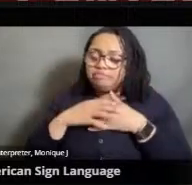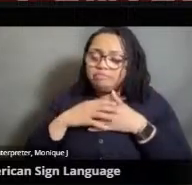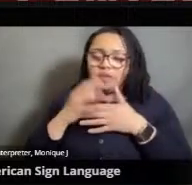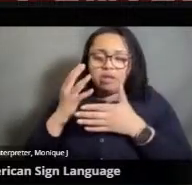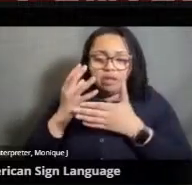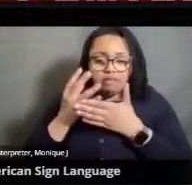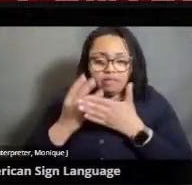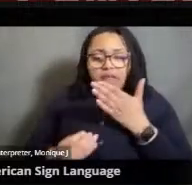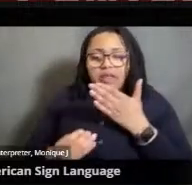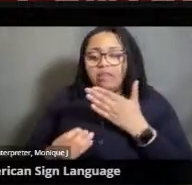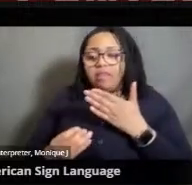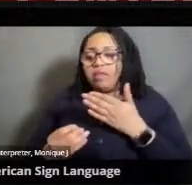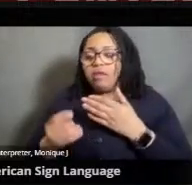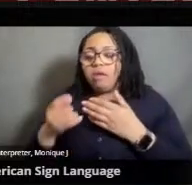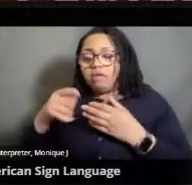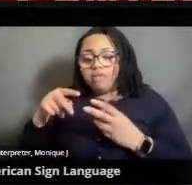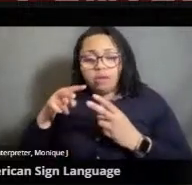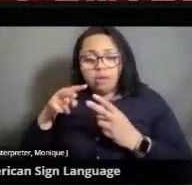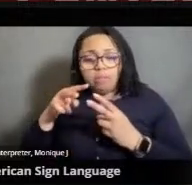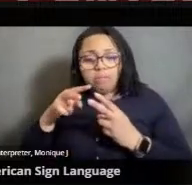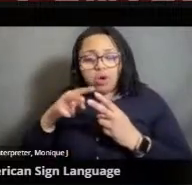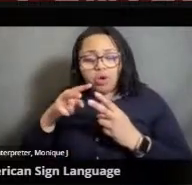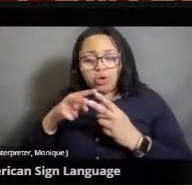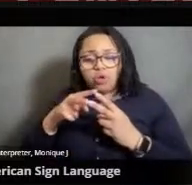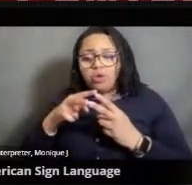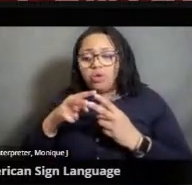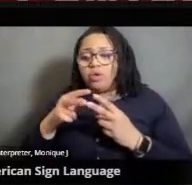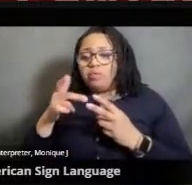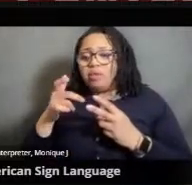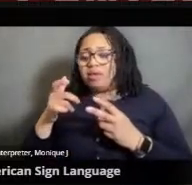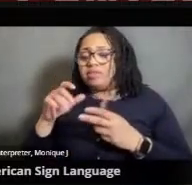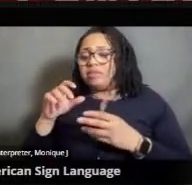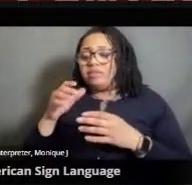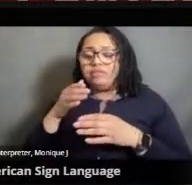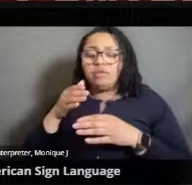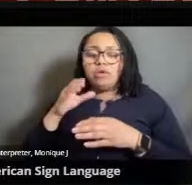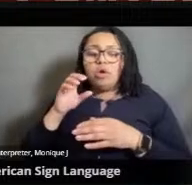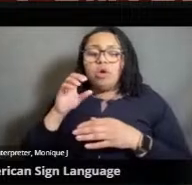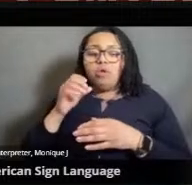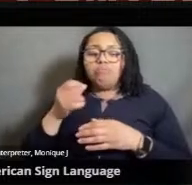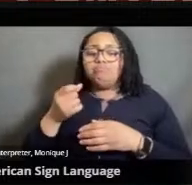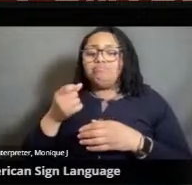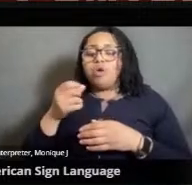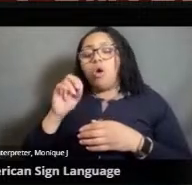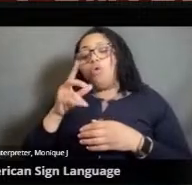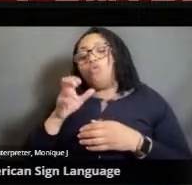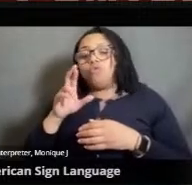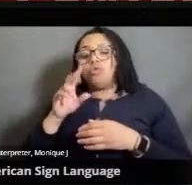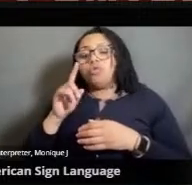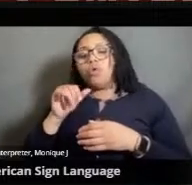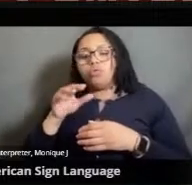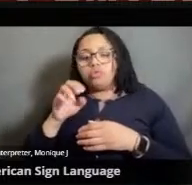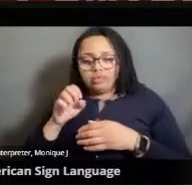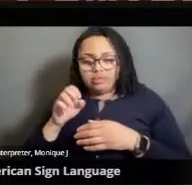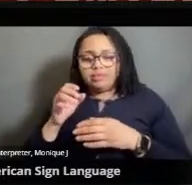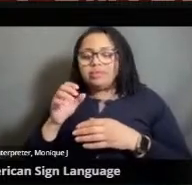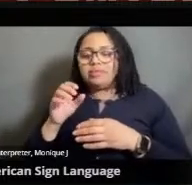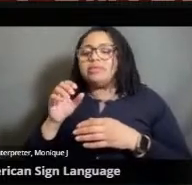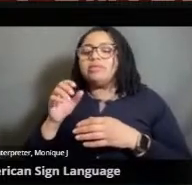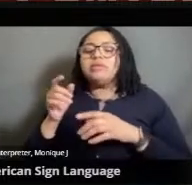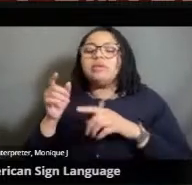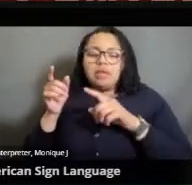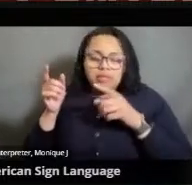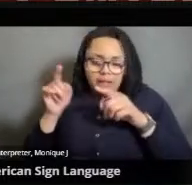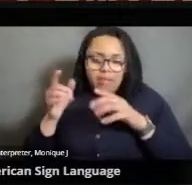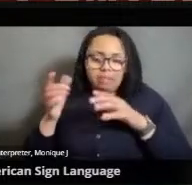for safety as they travel this week and create a healing ritual to mark that loss. Sending